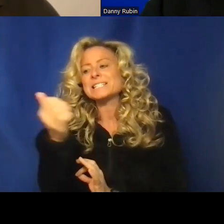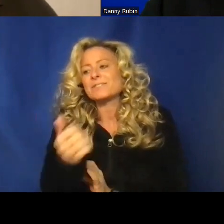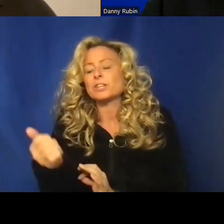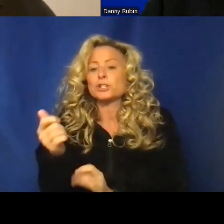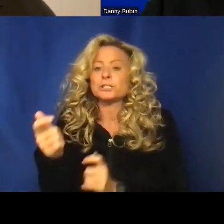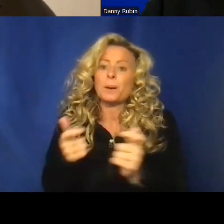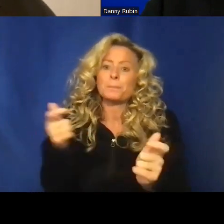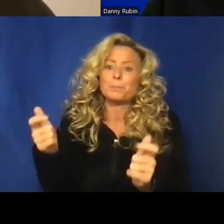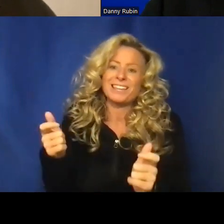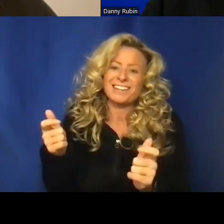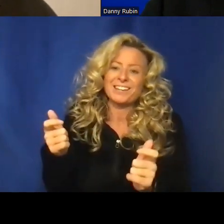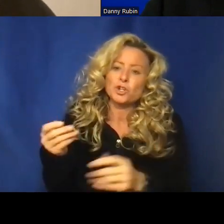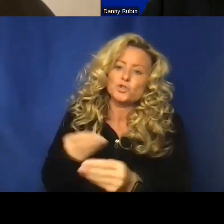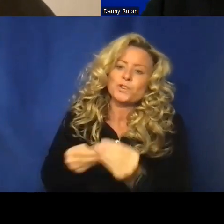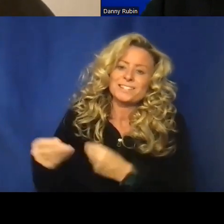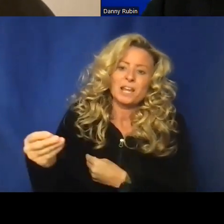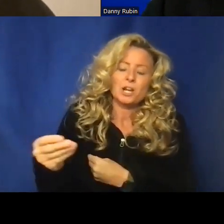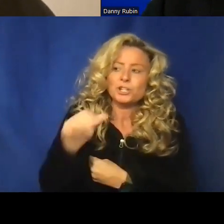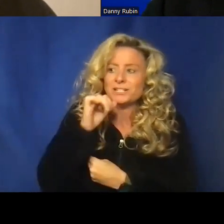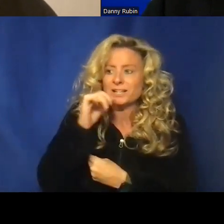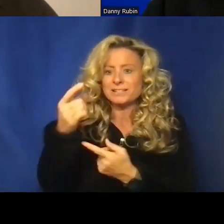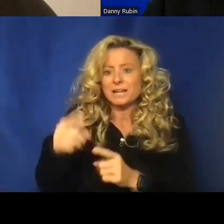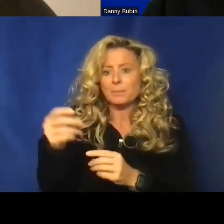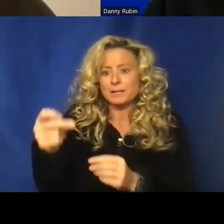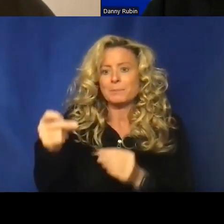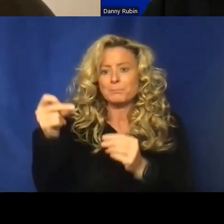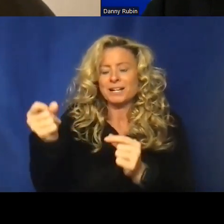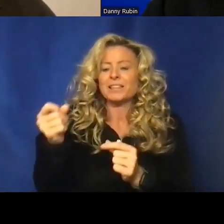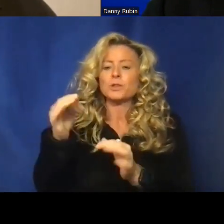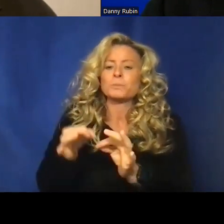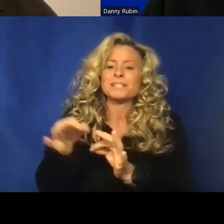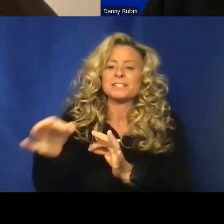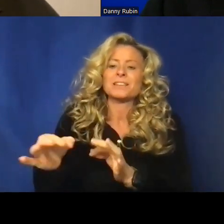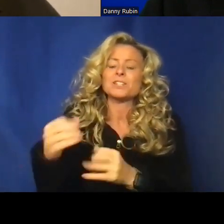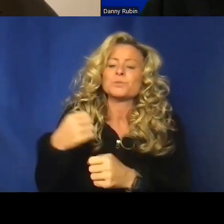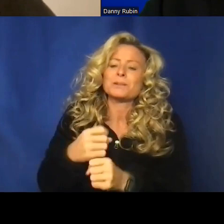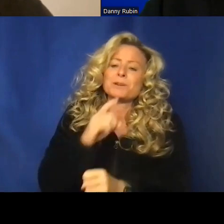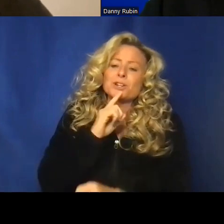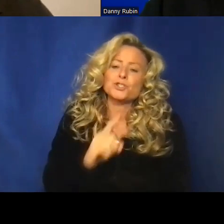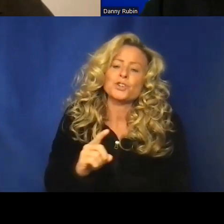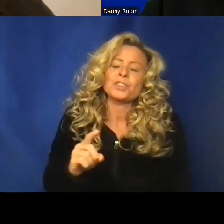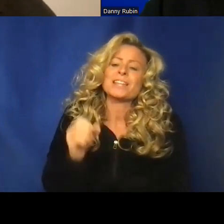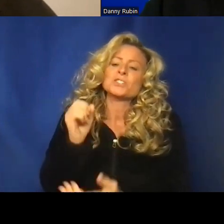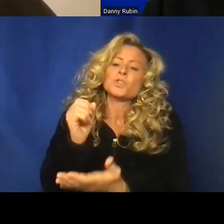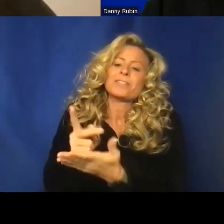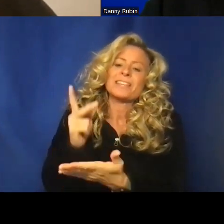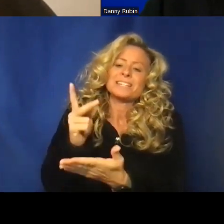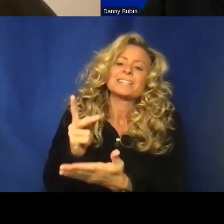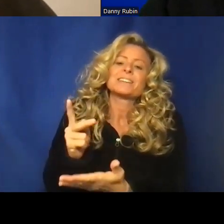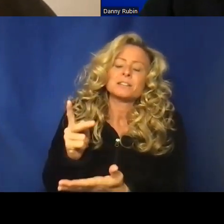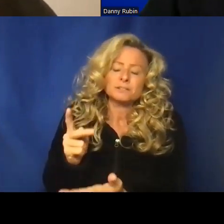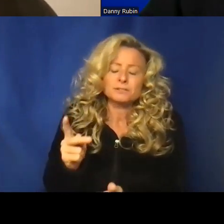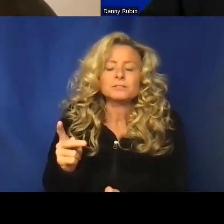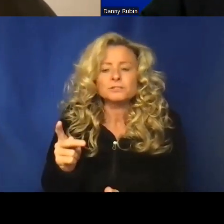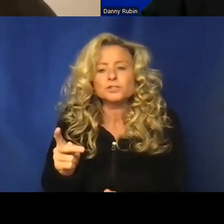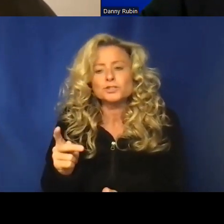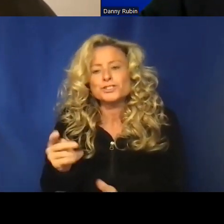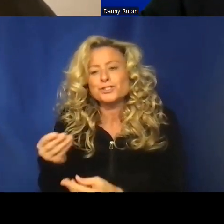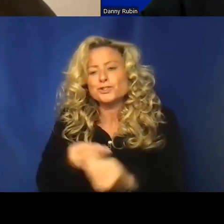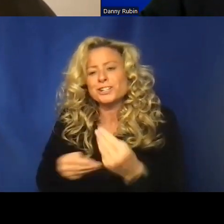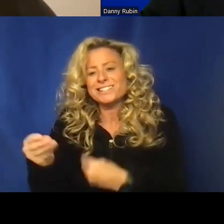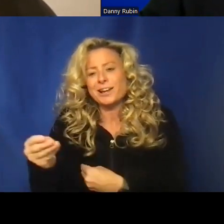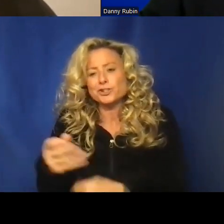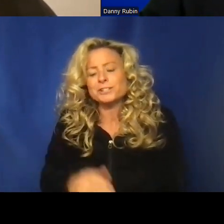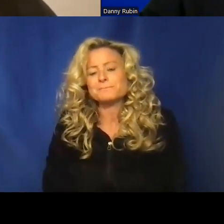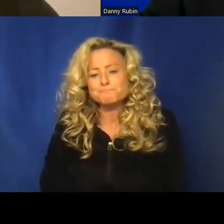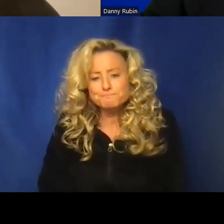major transaction, the transaction doesn't occur immediately. There will be a delay so that we can make sure that it's an authentic transaction. So that's the